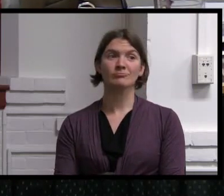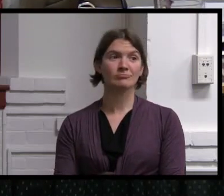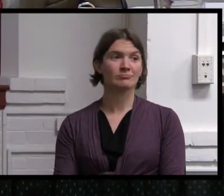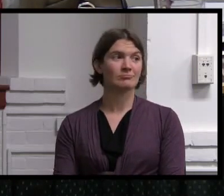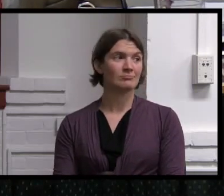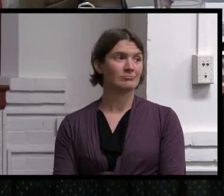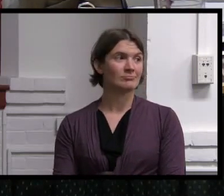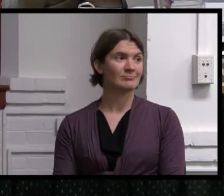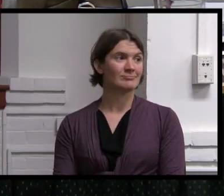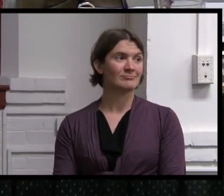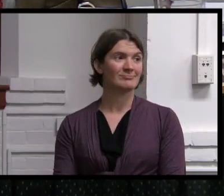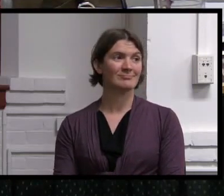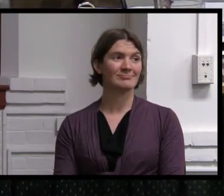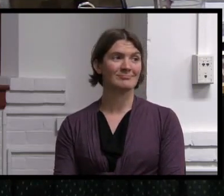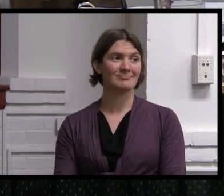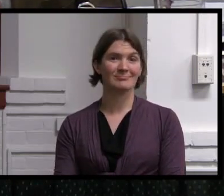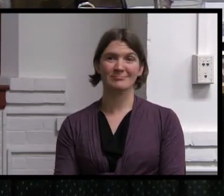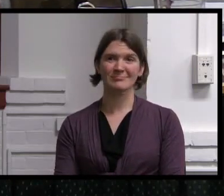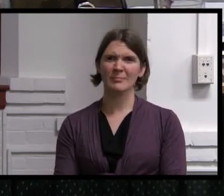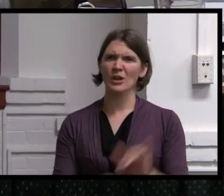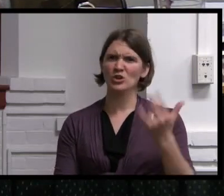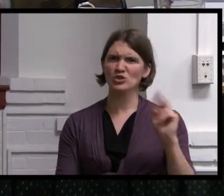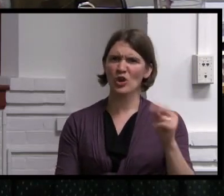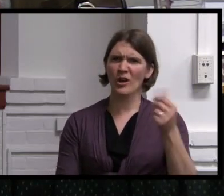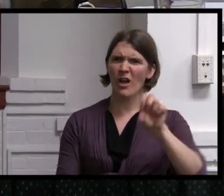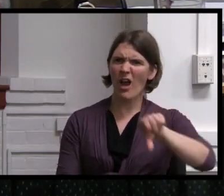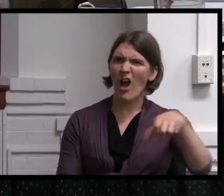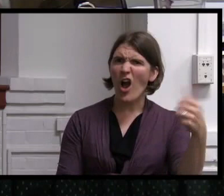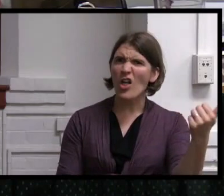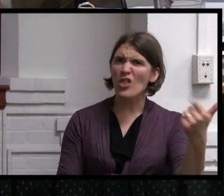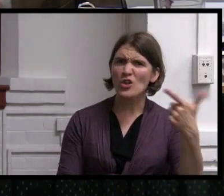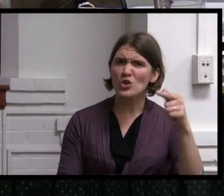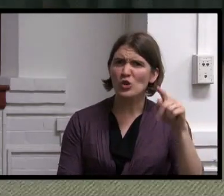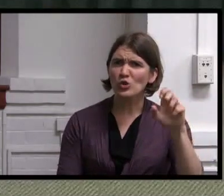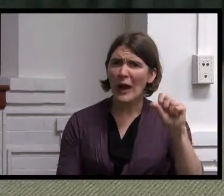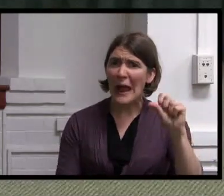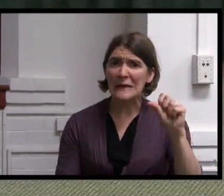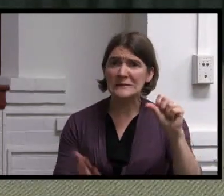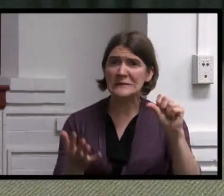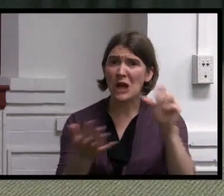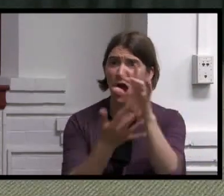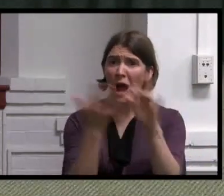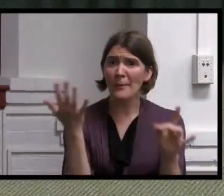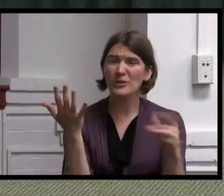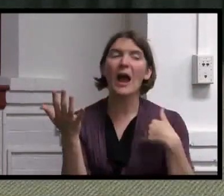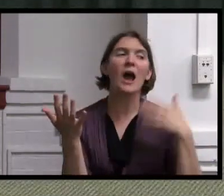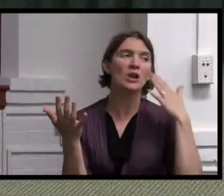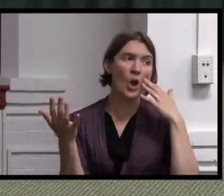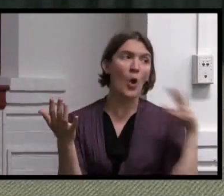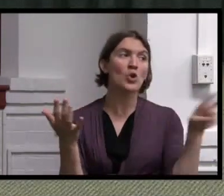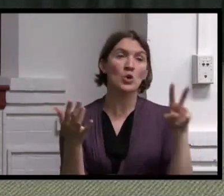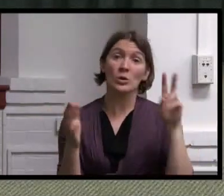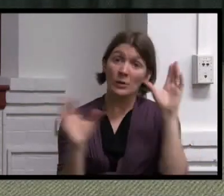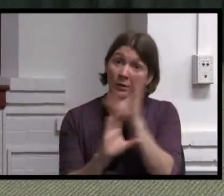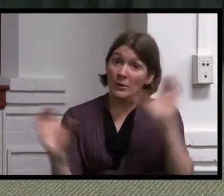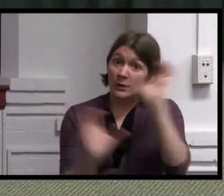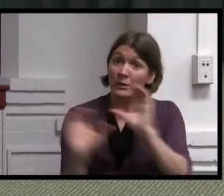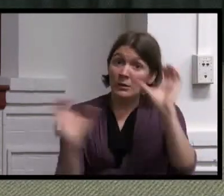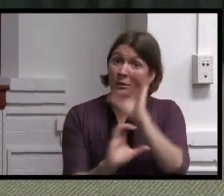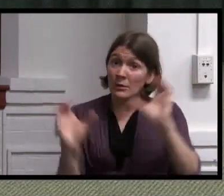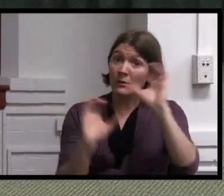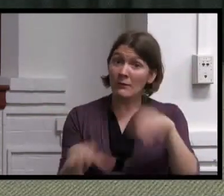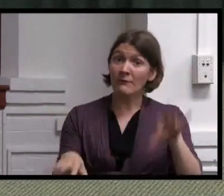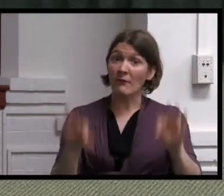And were there any other possibilities for grants out there? I mean, I know you guys have worked tirelessly on this,